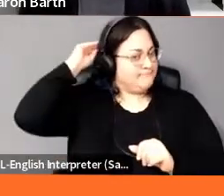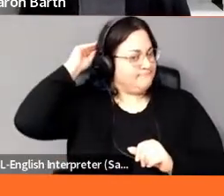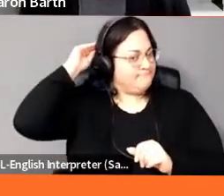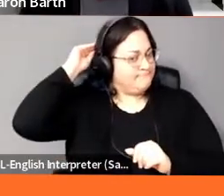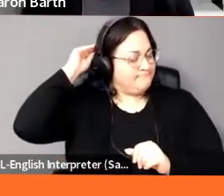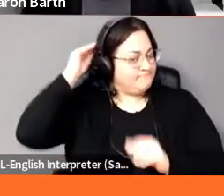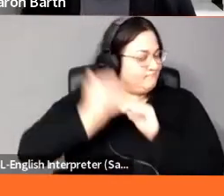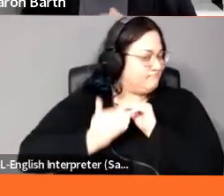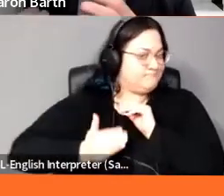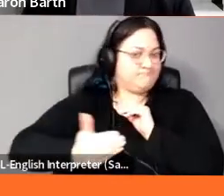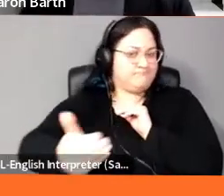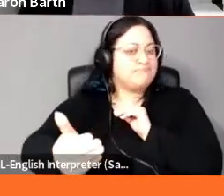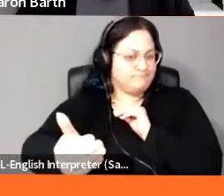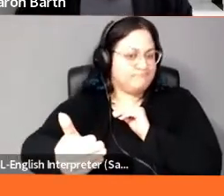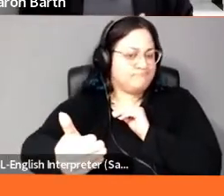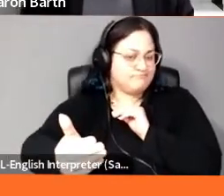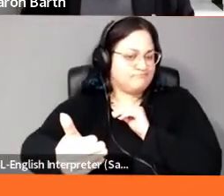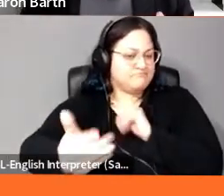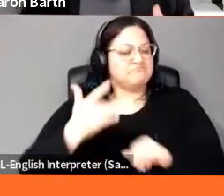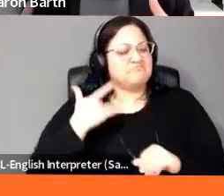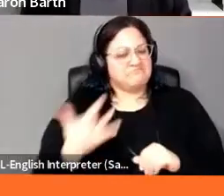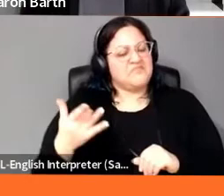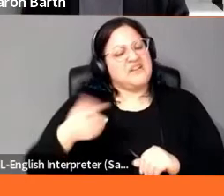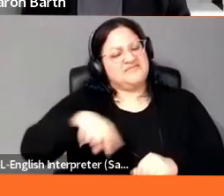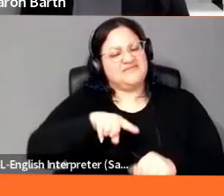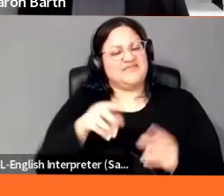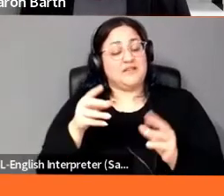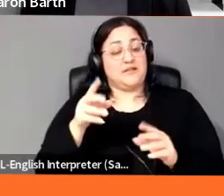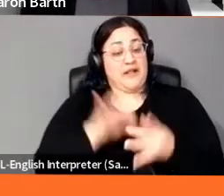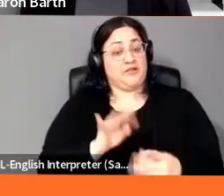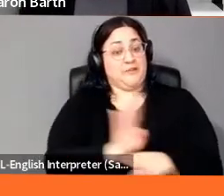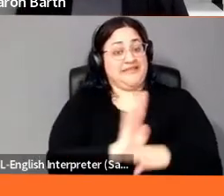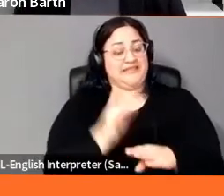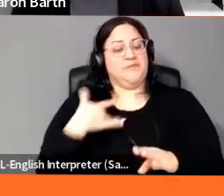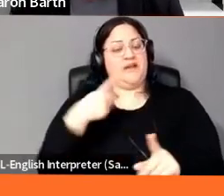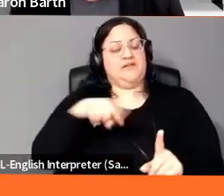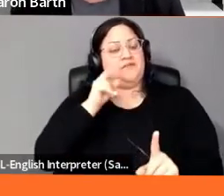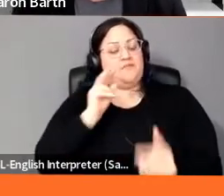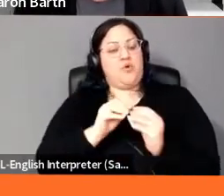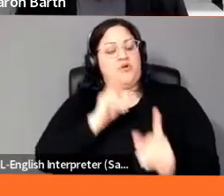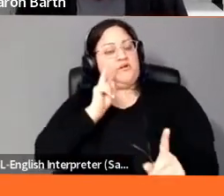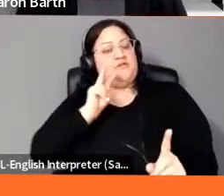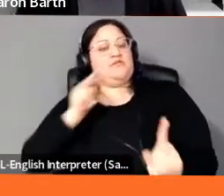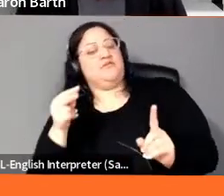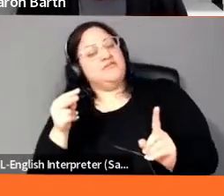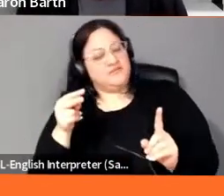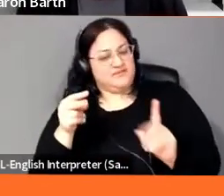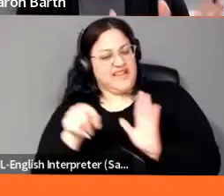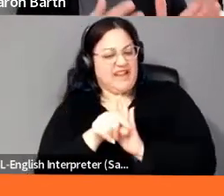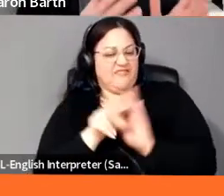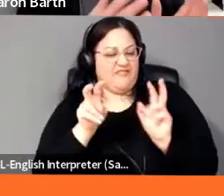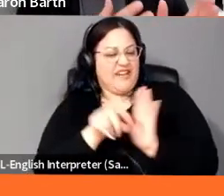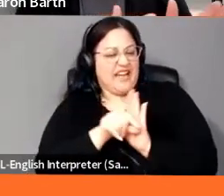our experience. And when we get that intuition about what to do, it's those things that our brain